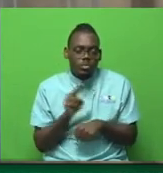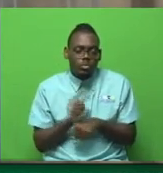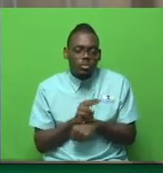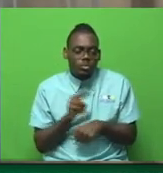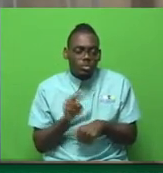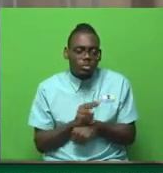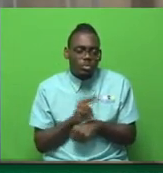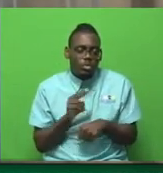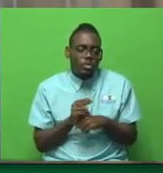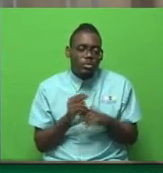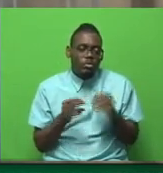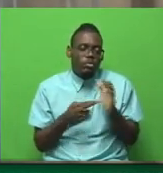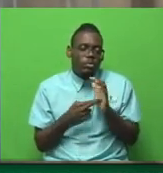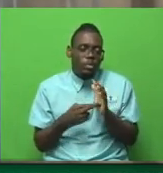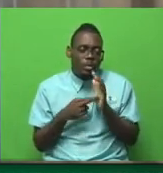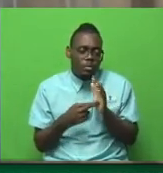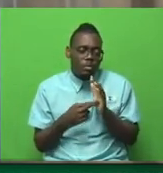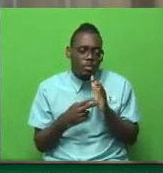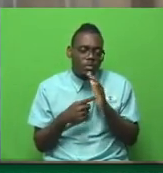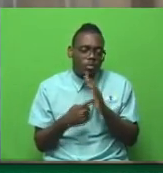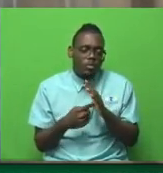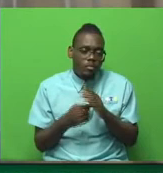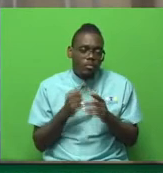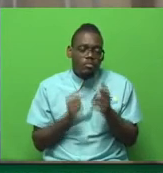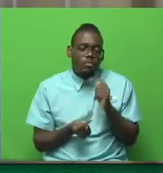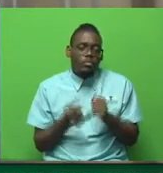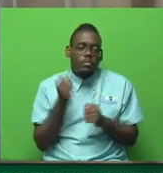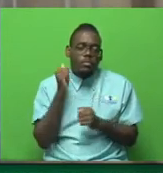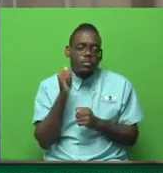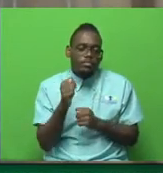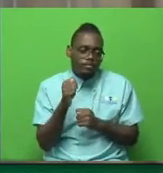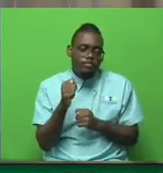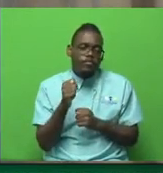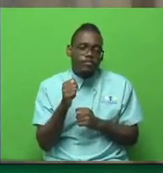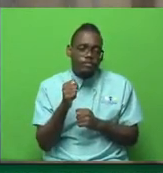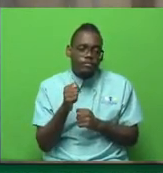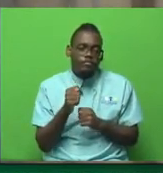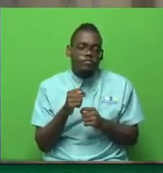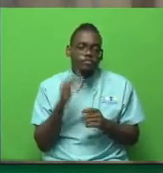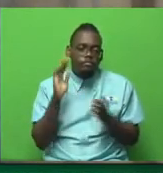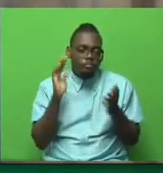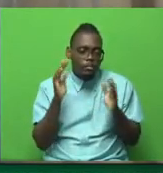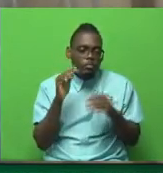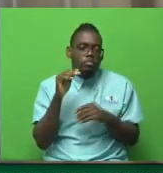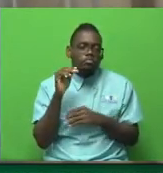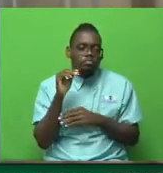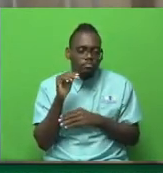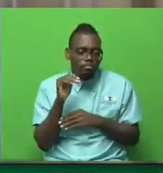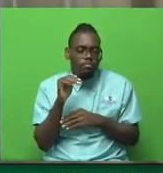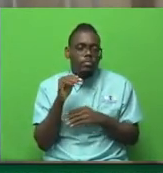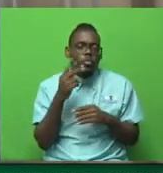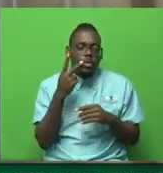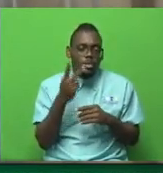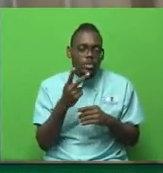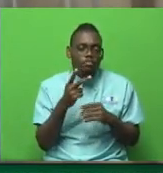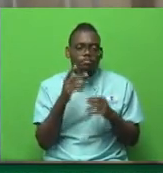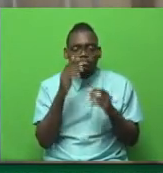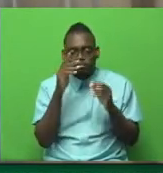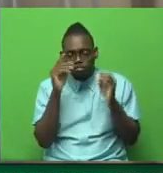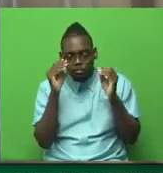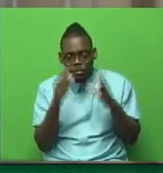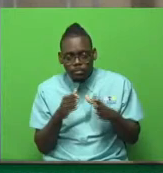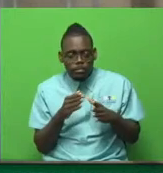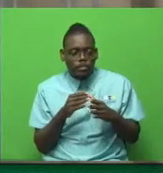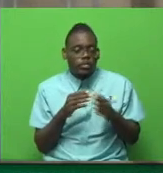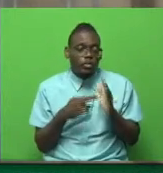it shows that Trinidad and Tobago pay attention Minister of Finance pay attention it shows that